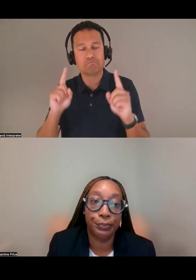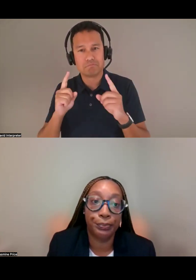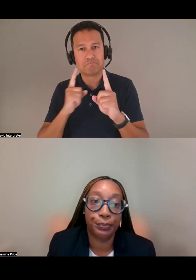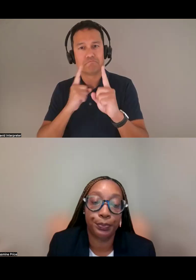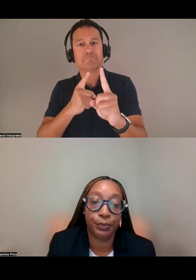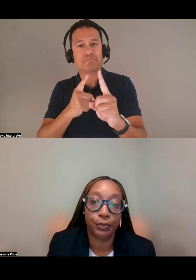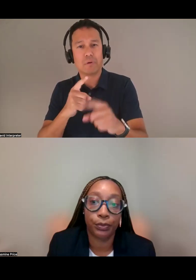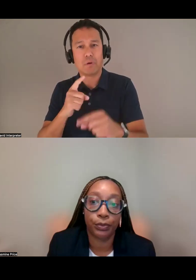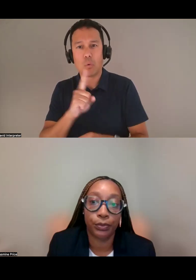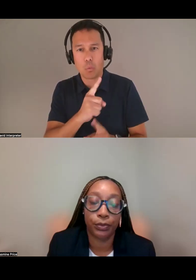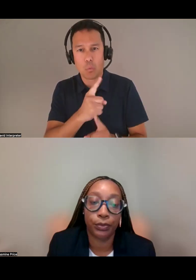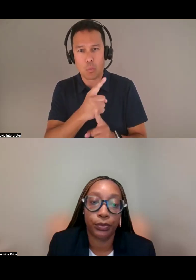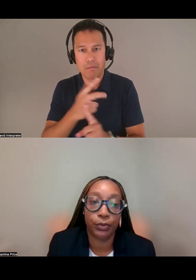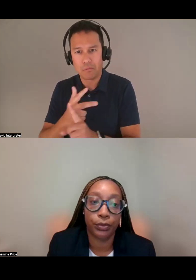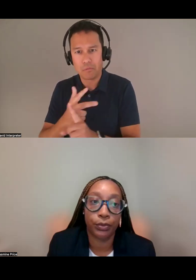benchmarks.